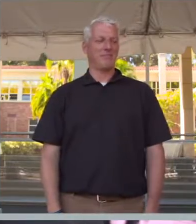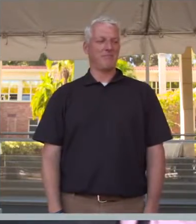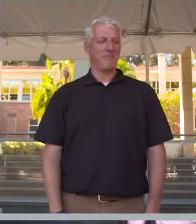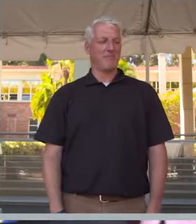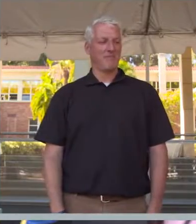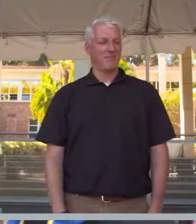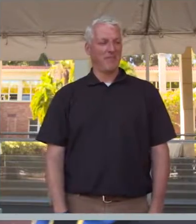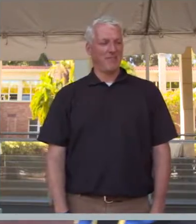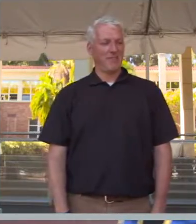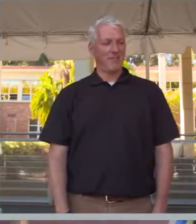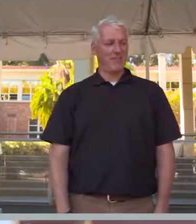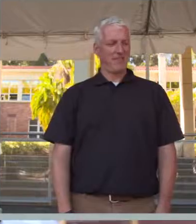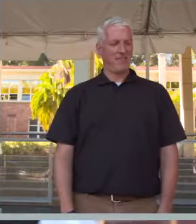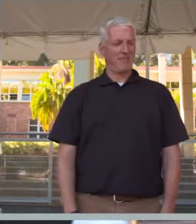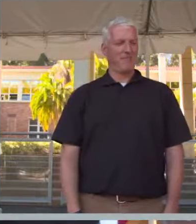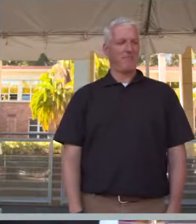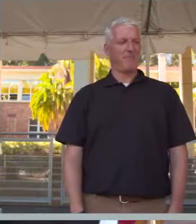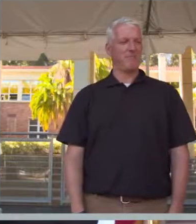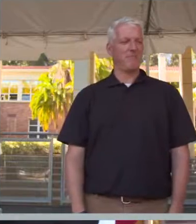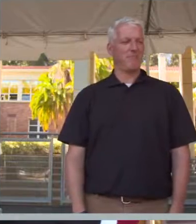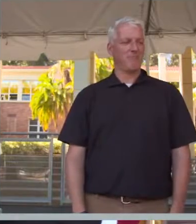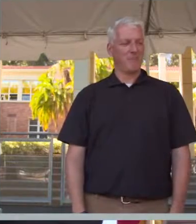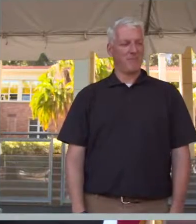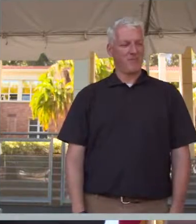Fangyi Wang.